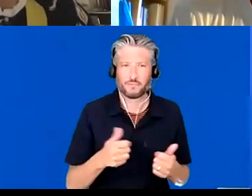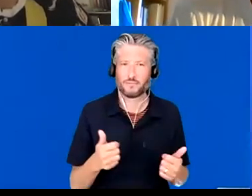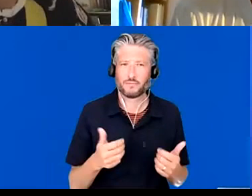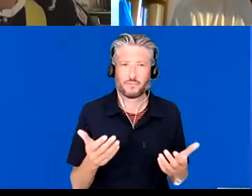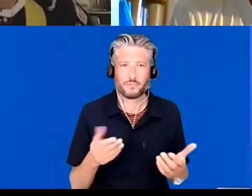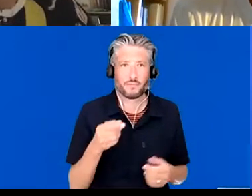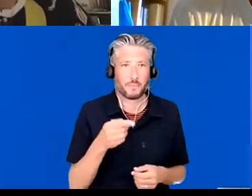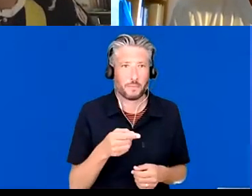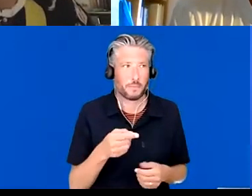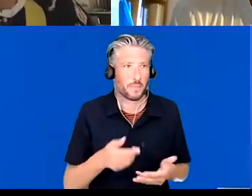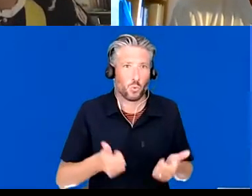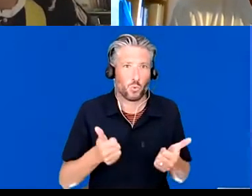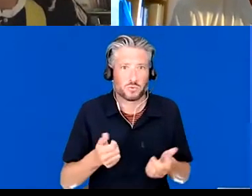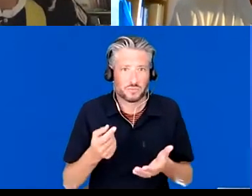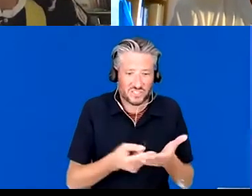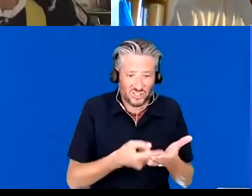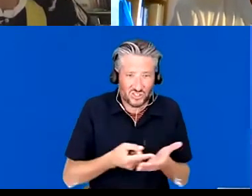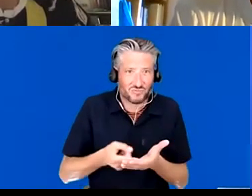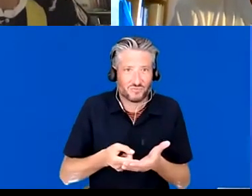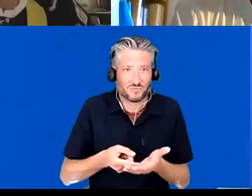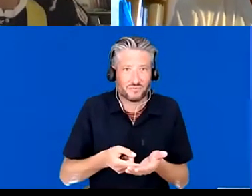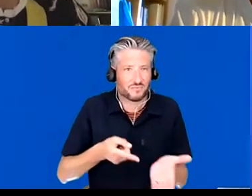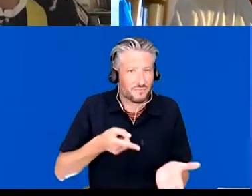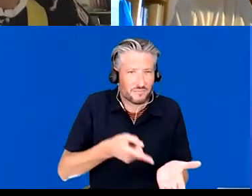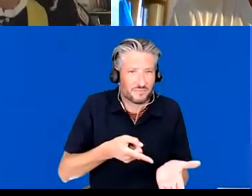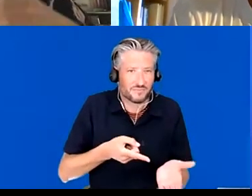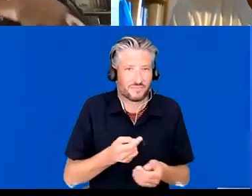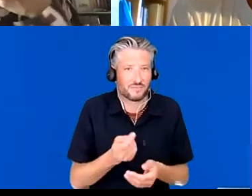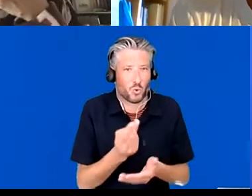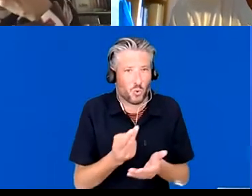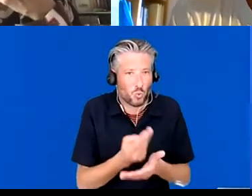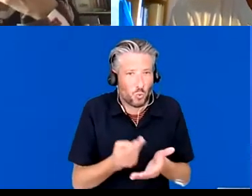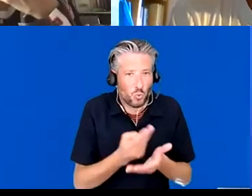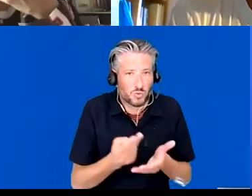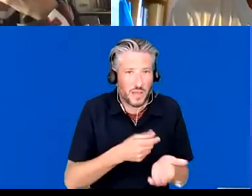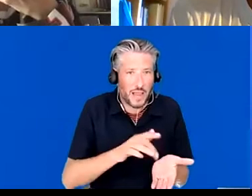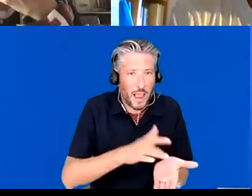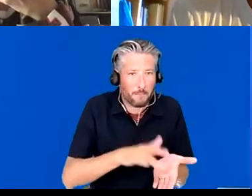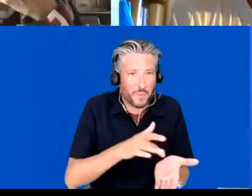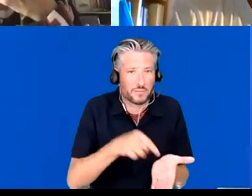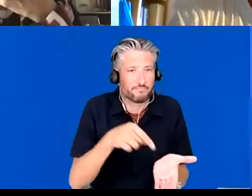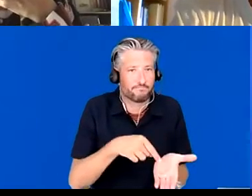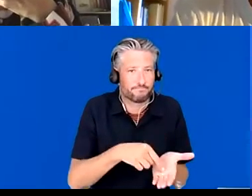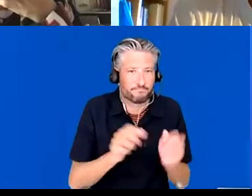discussions in a digital space then. And we use this conference app for that. Mm-hmm.